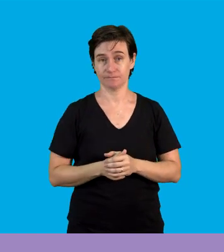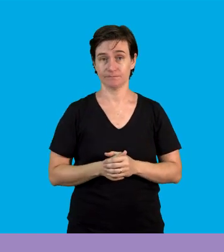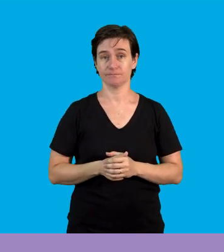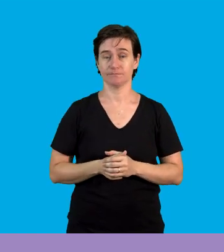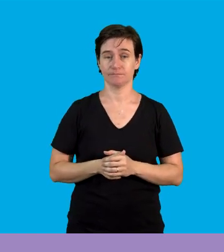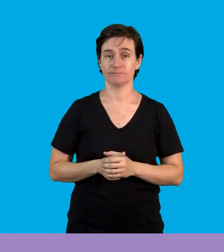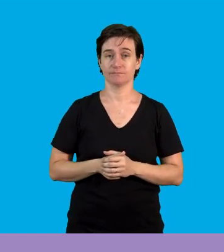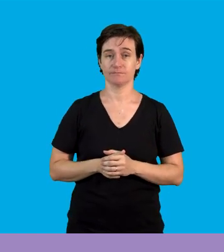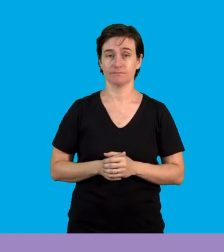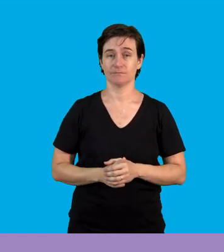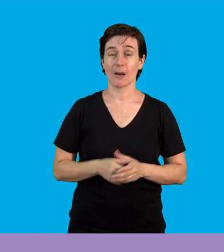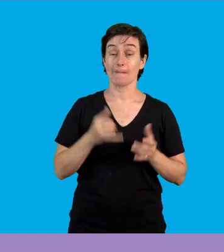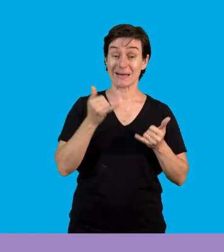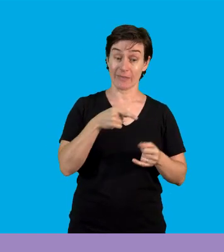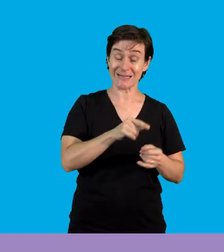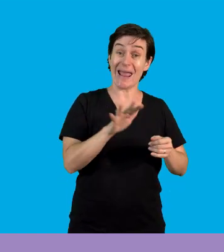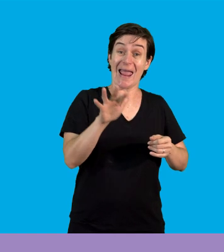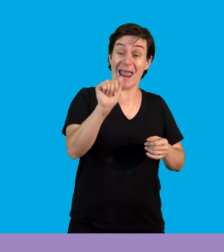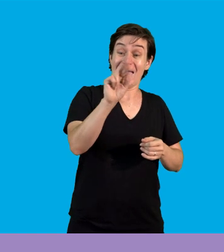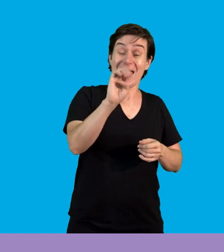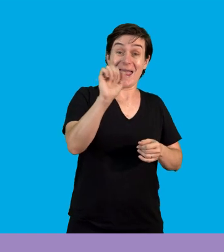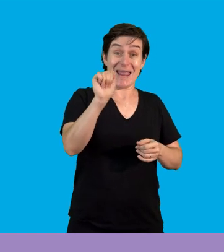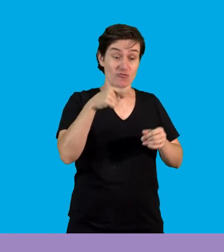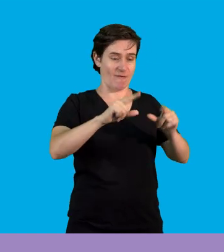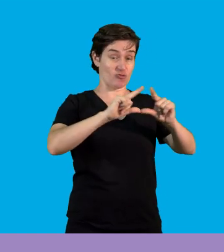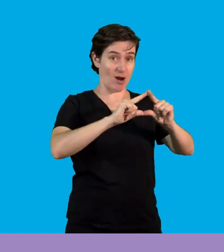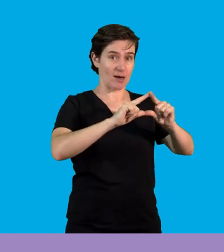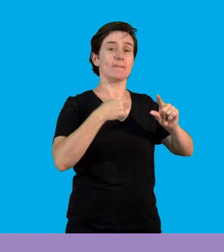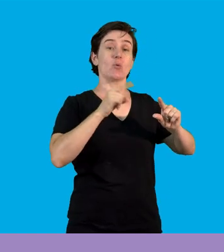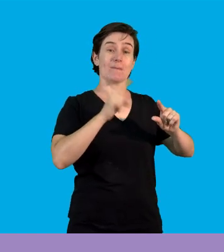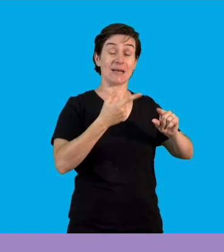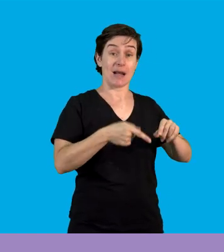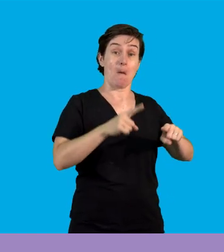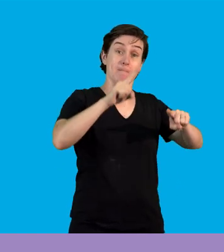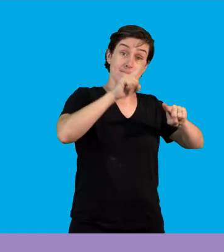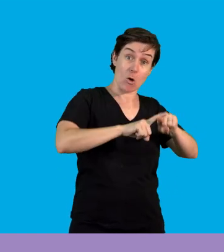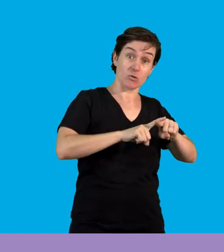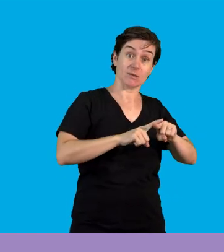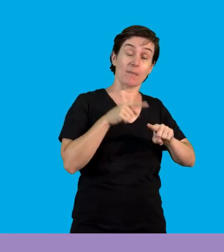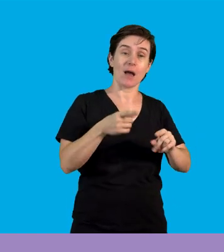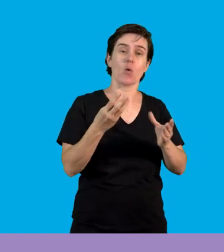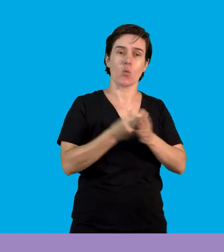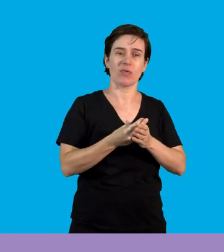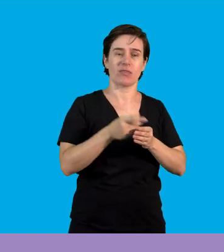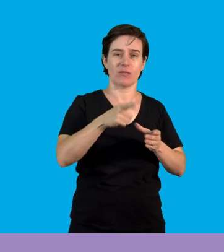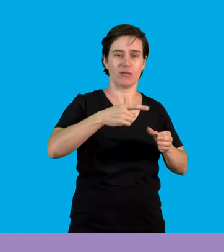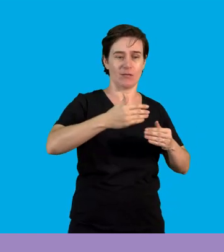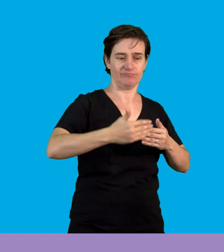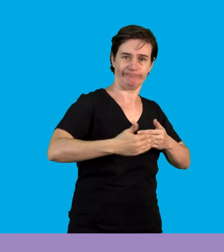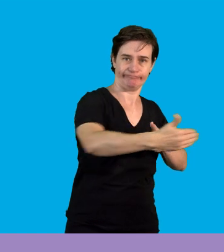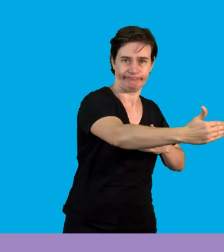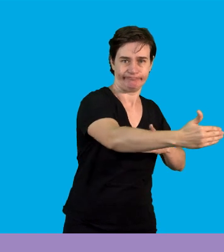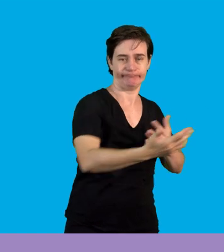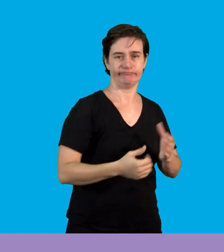with the volume. We now also have to multiply that with the height of our prism, which will be